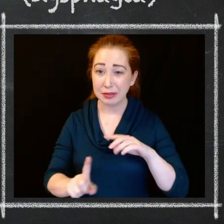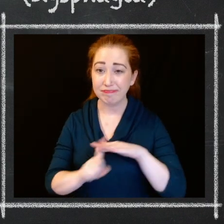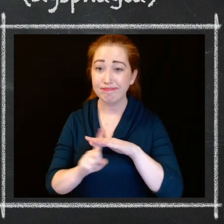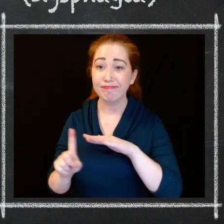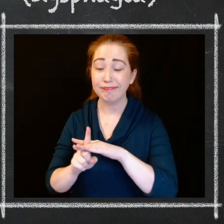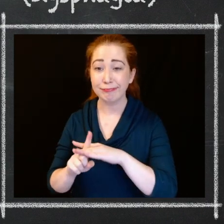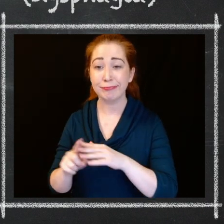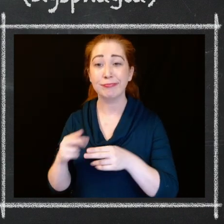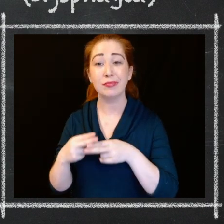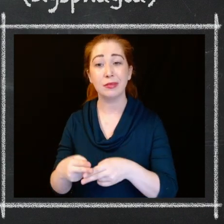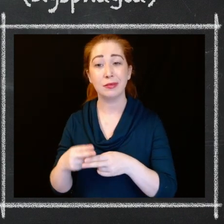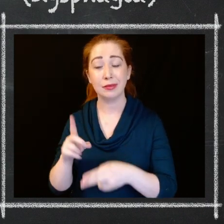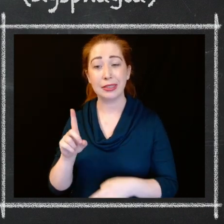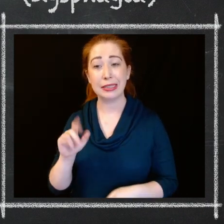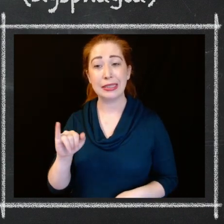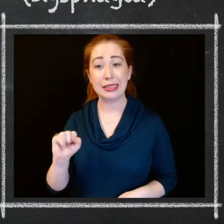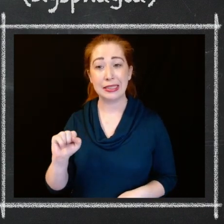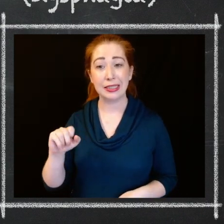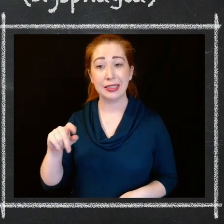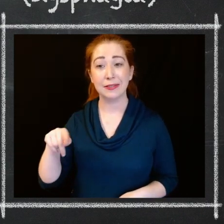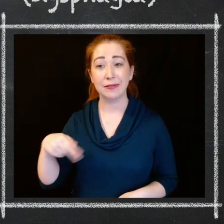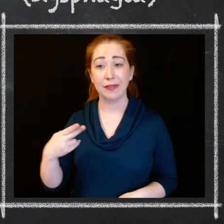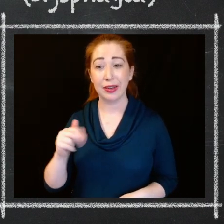swallowing problems called dysphagia.